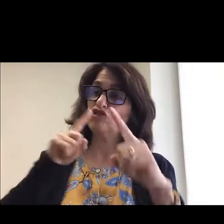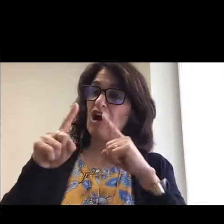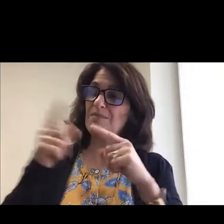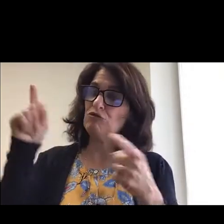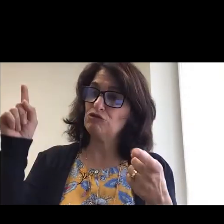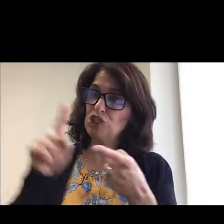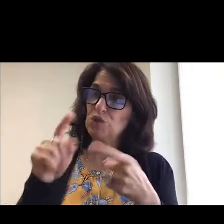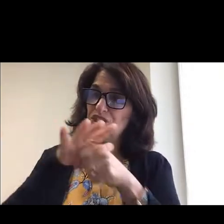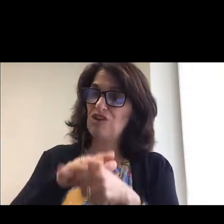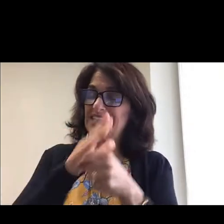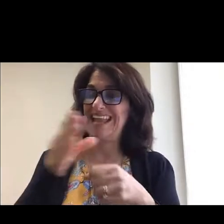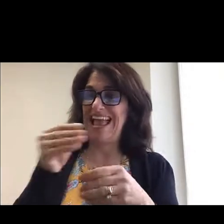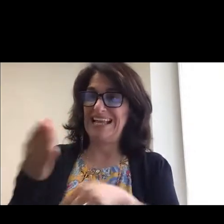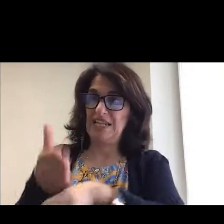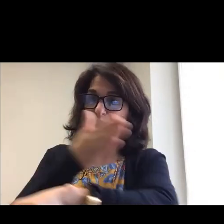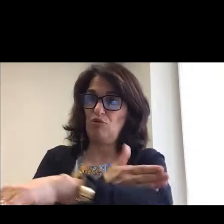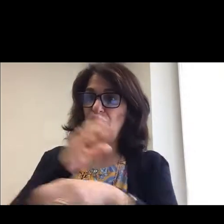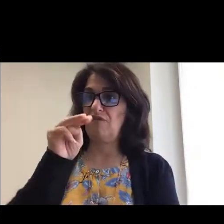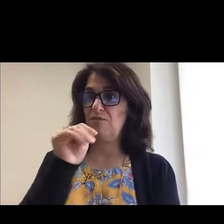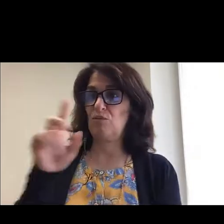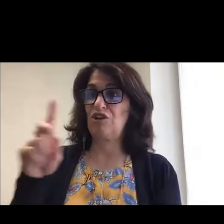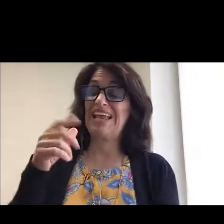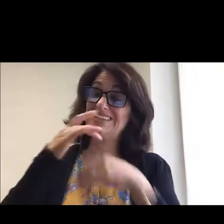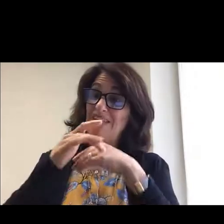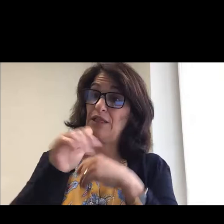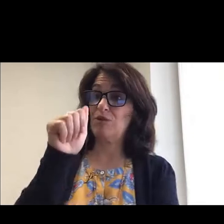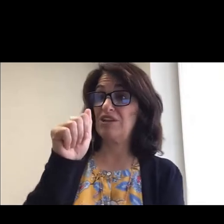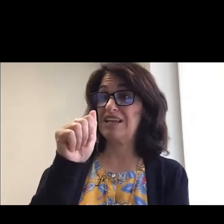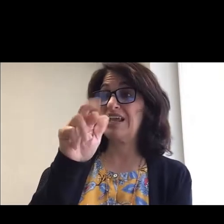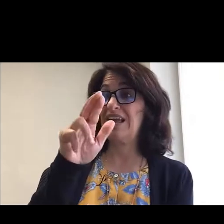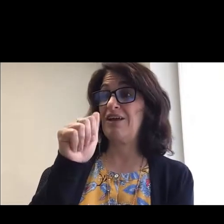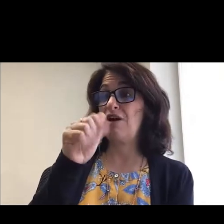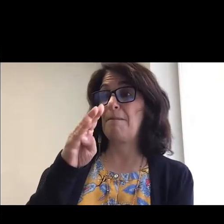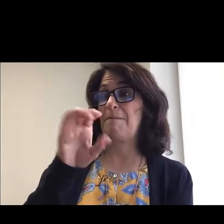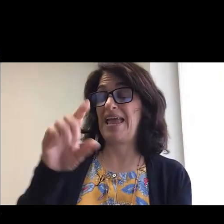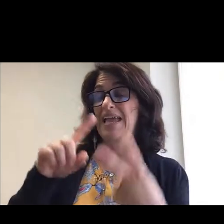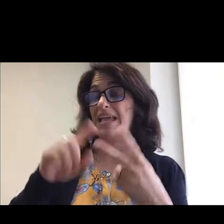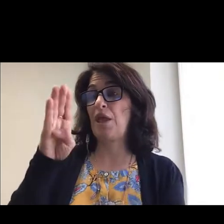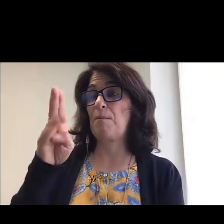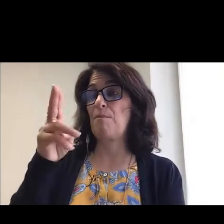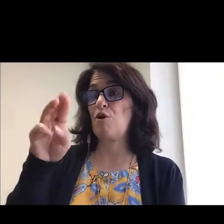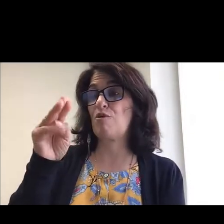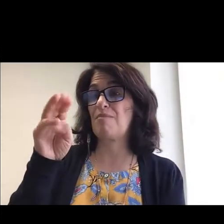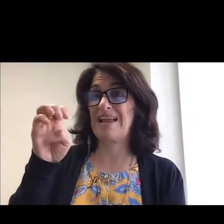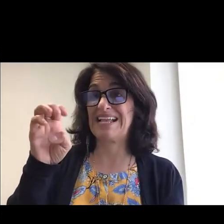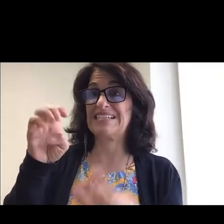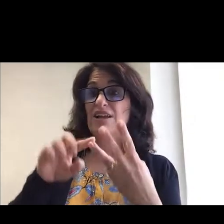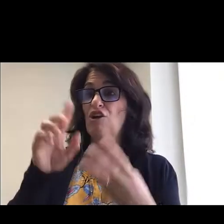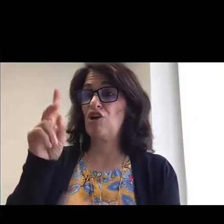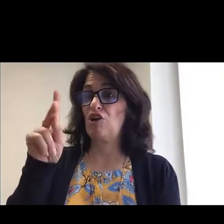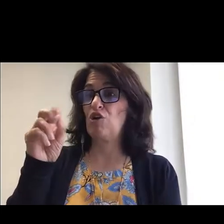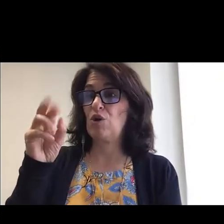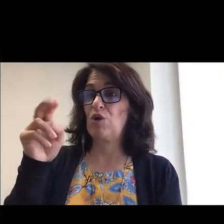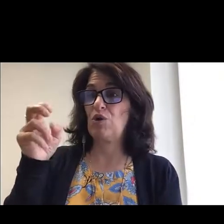mood. It's available in Arabic, Burmese, Karen, Nepali,